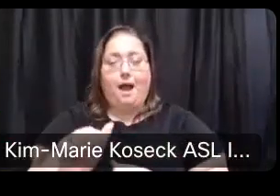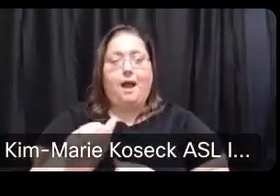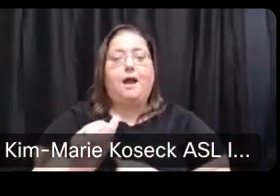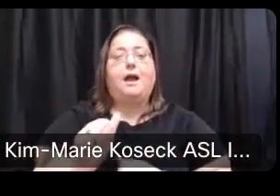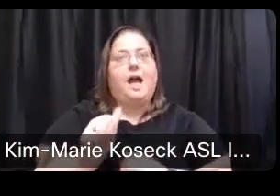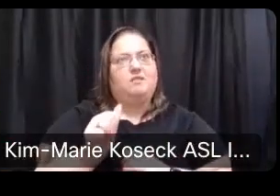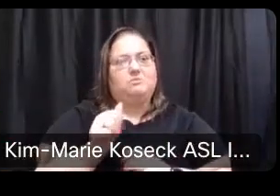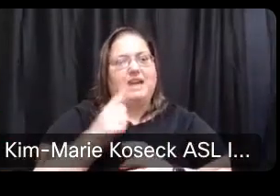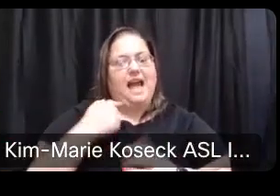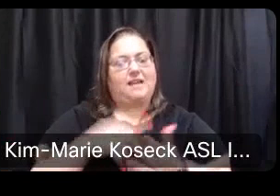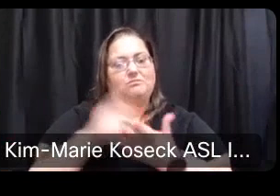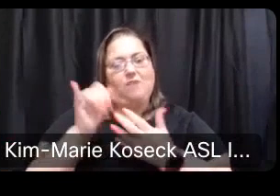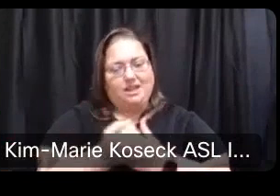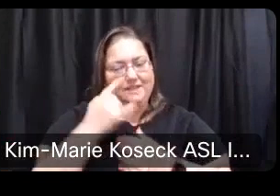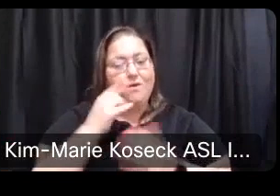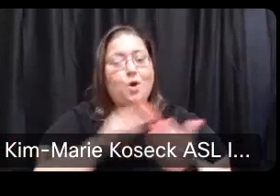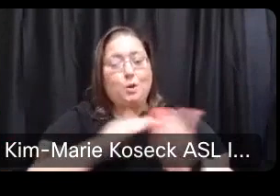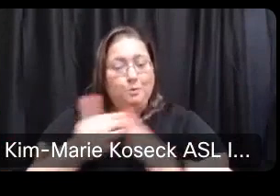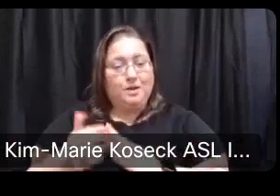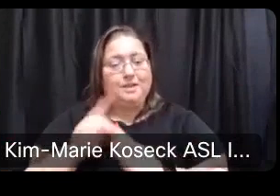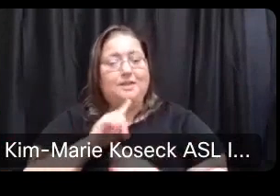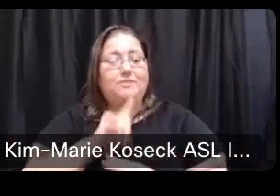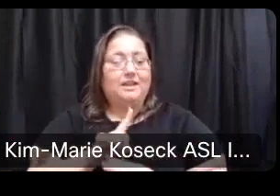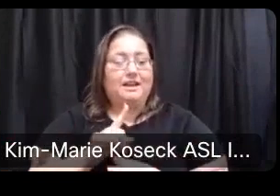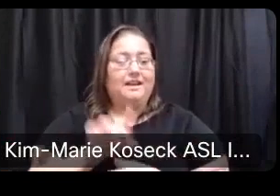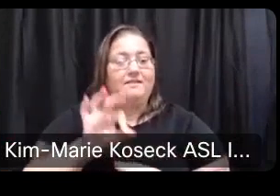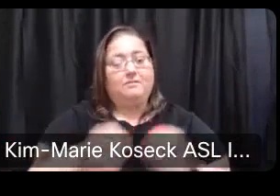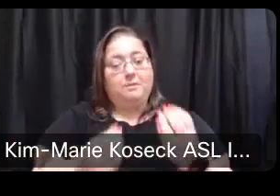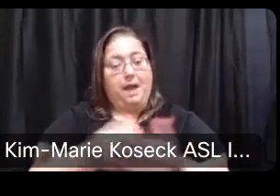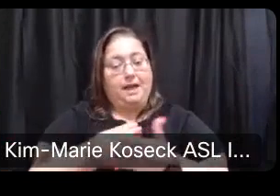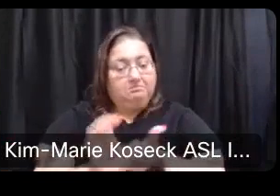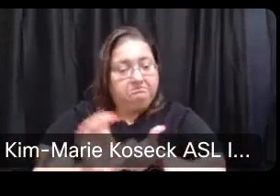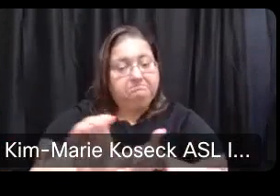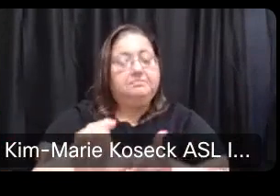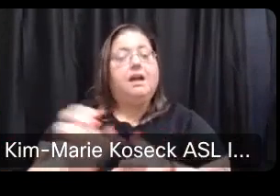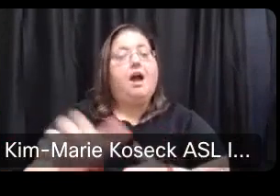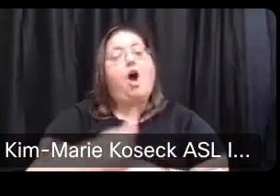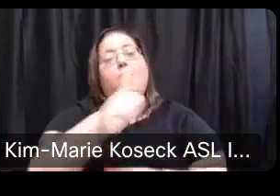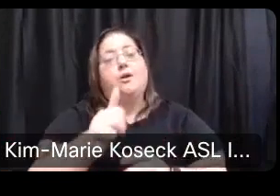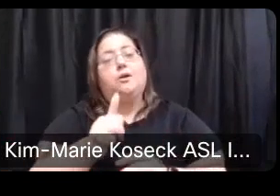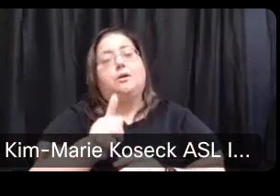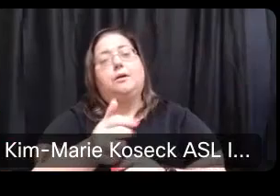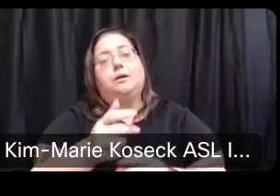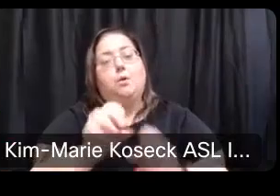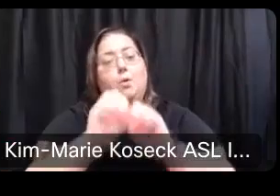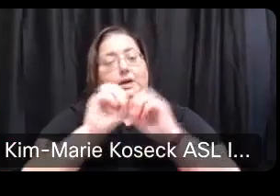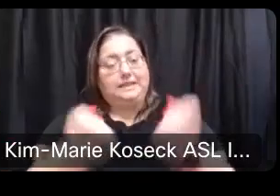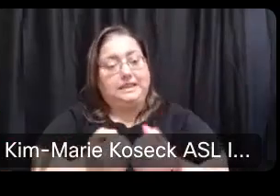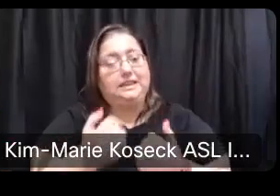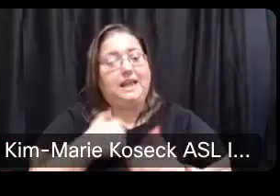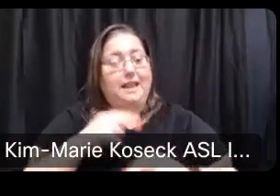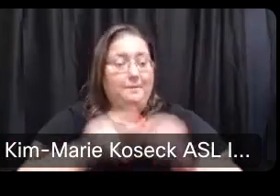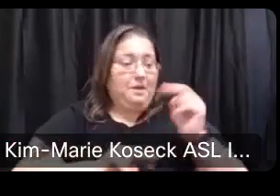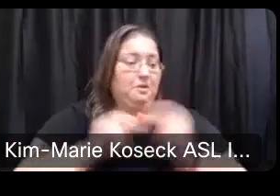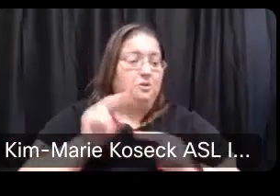of projects for communities that were ultimately funded by other programs. And we created long-term visions for these communities.